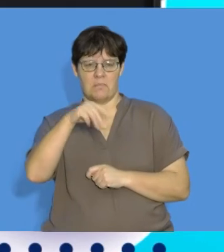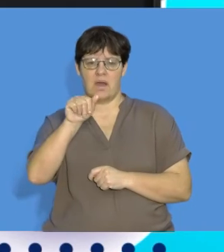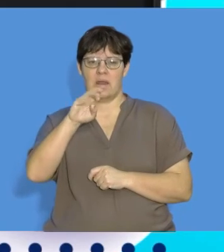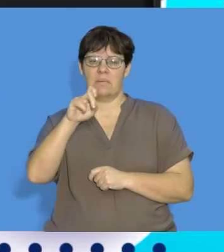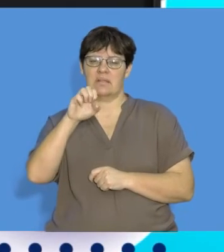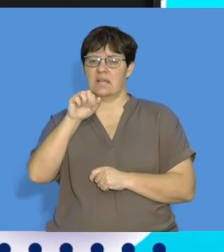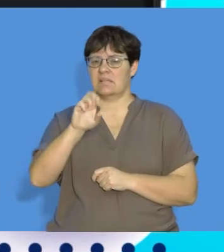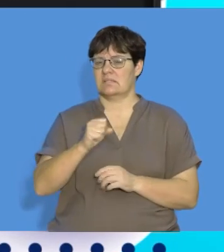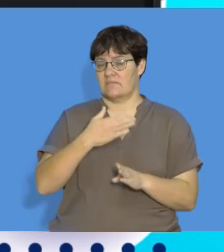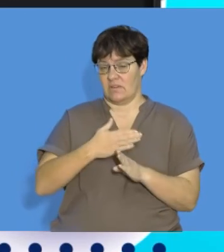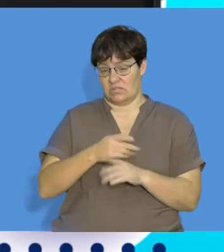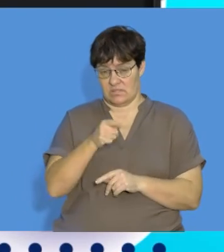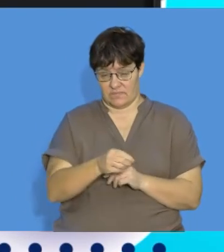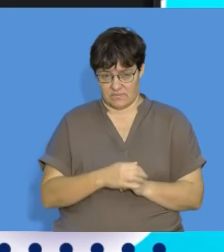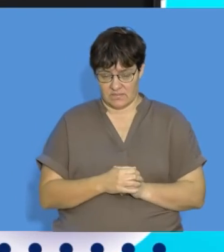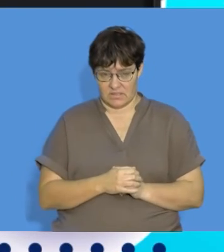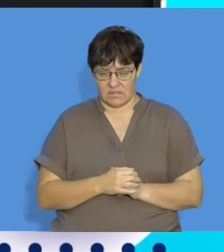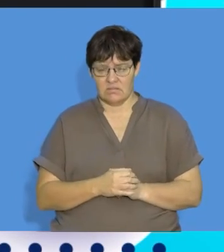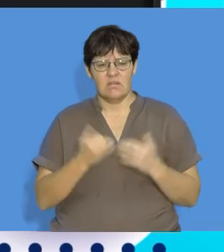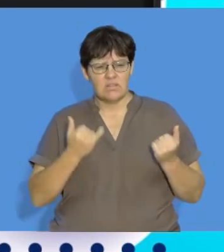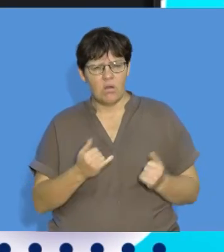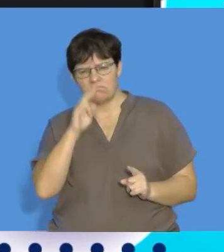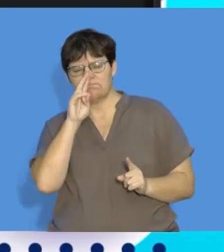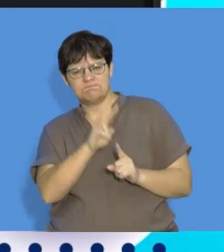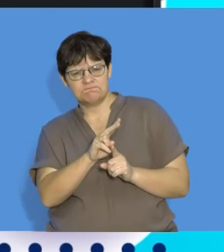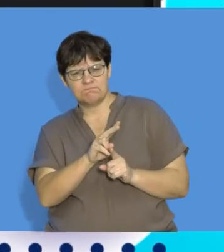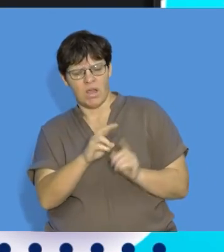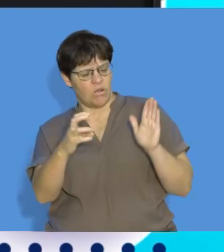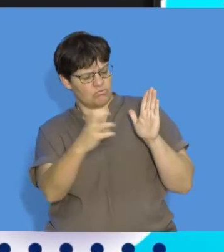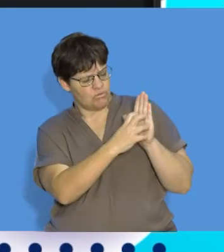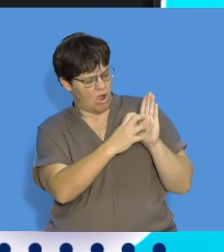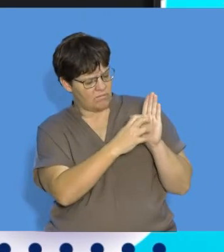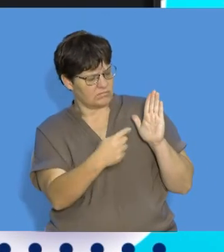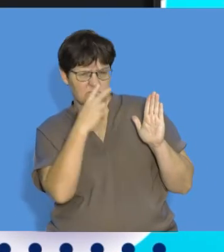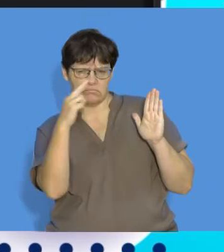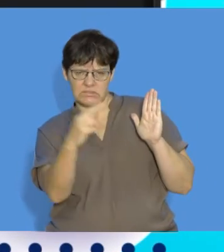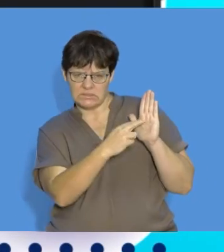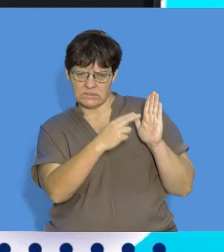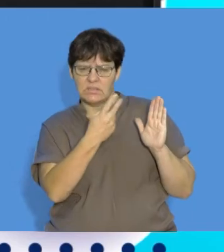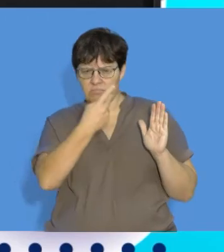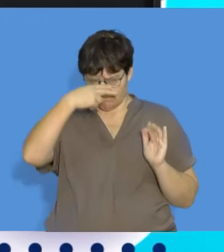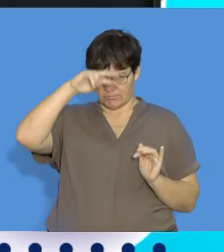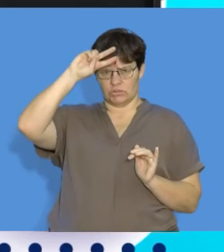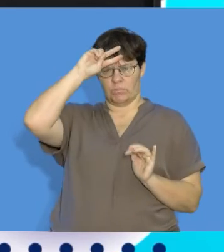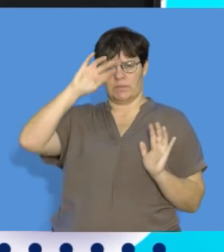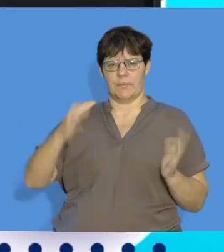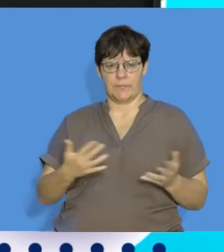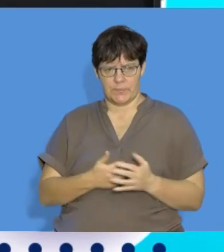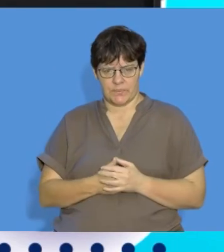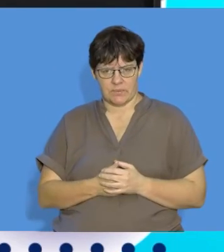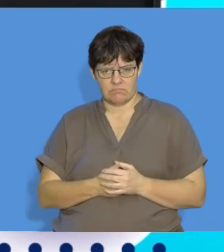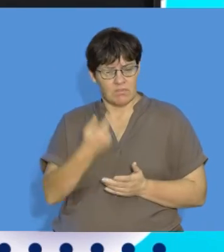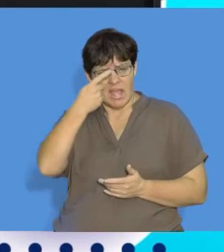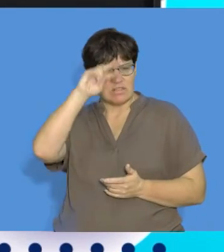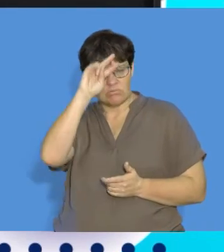in specific, we are going to look at interpreting graphs of functions, right? How do we